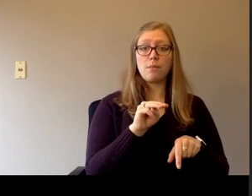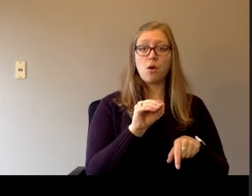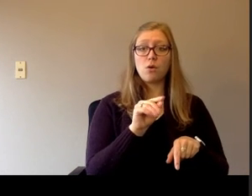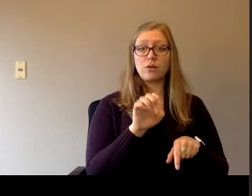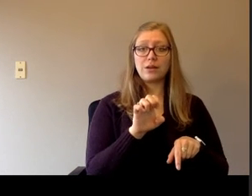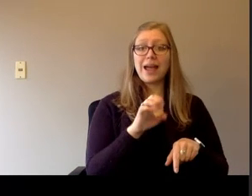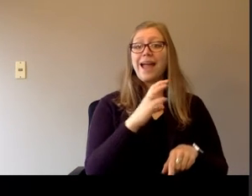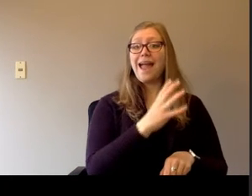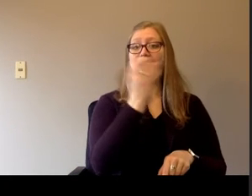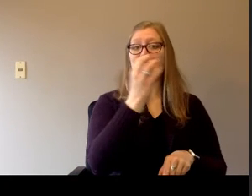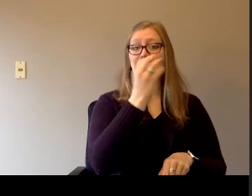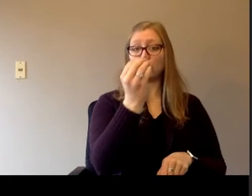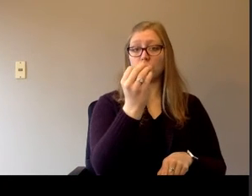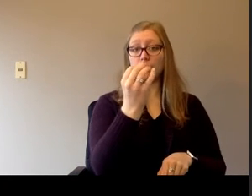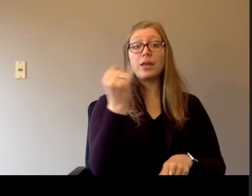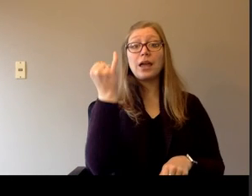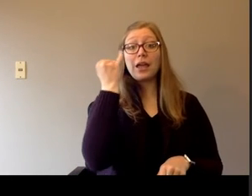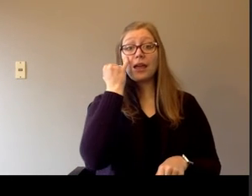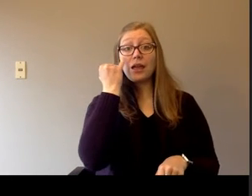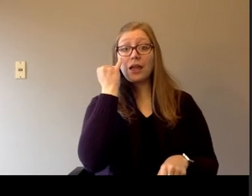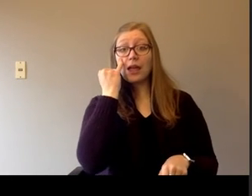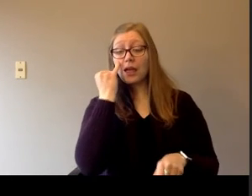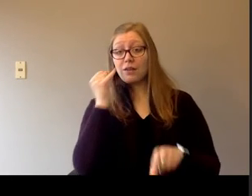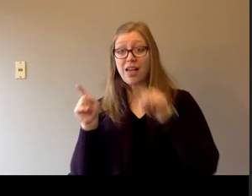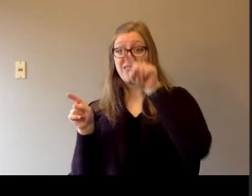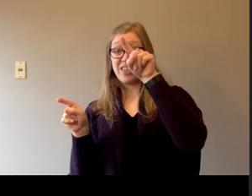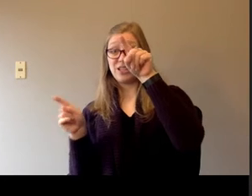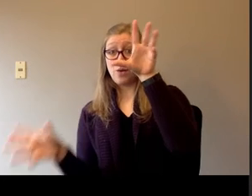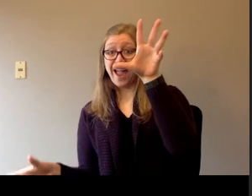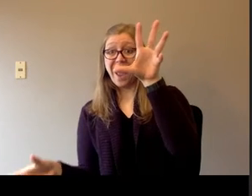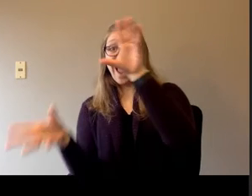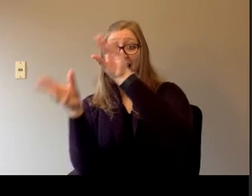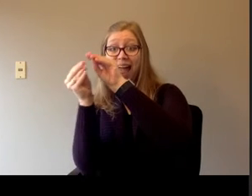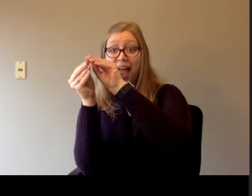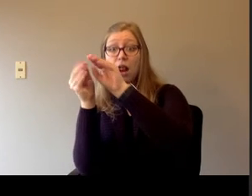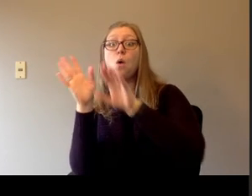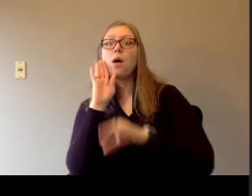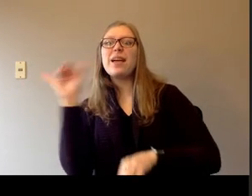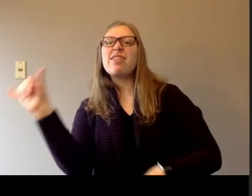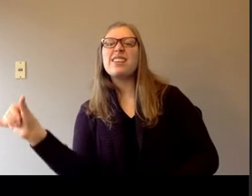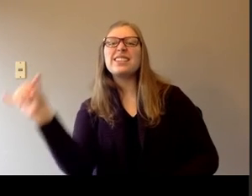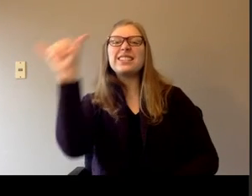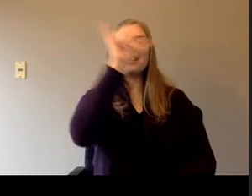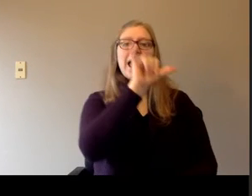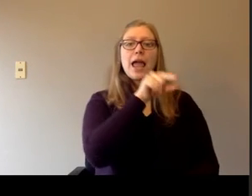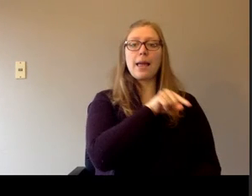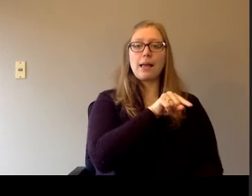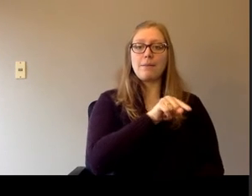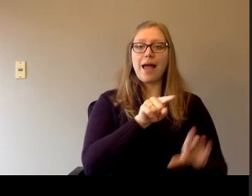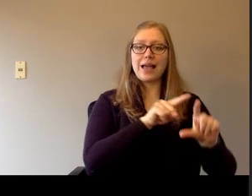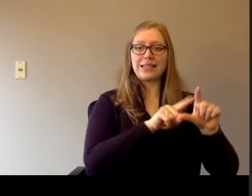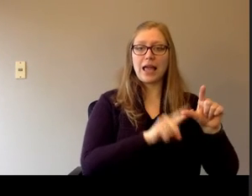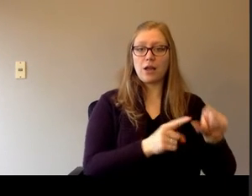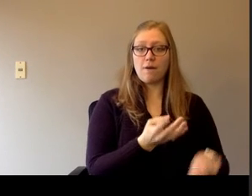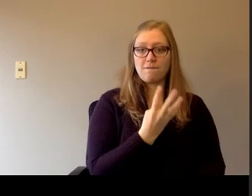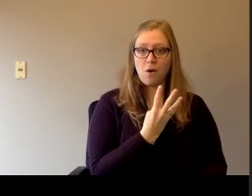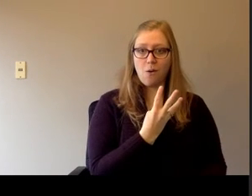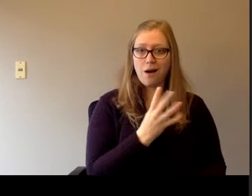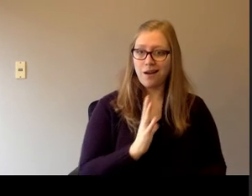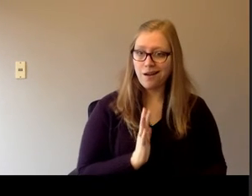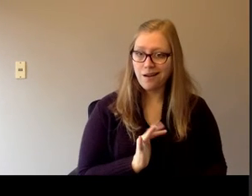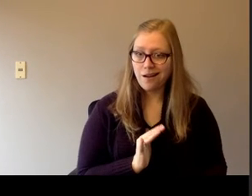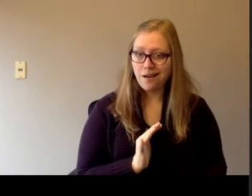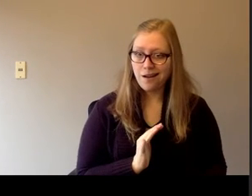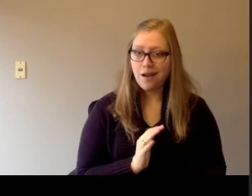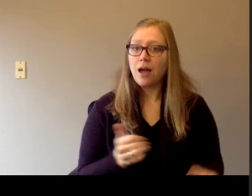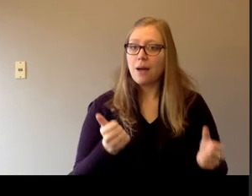angles, angle 1 and angle 2, you're going to get the same value as the measure at angle 4. And so a lot of these problems are kind of